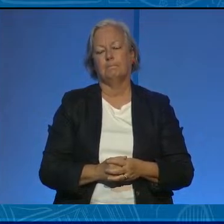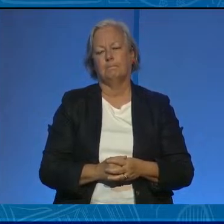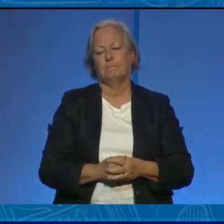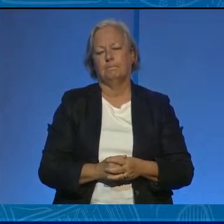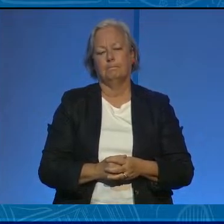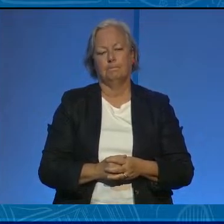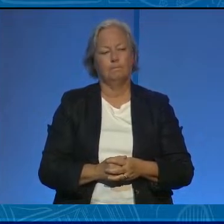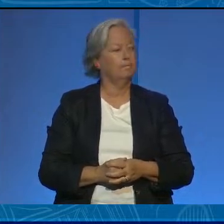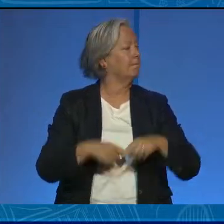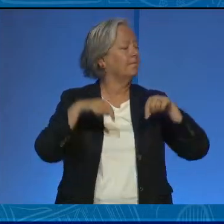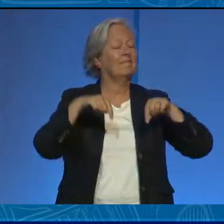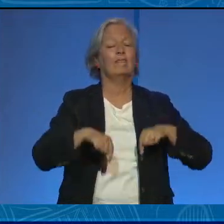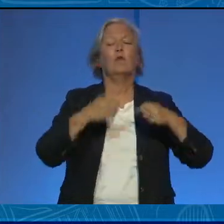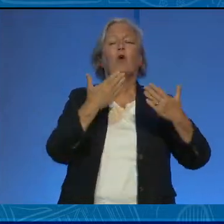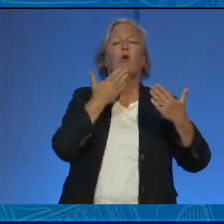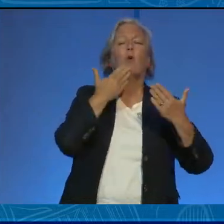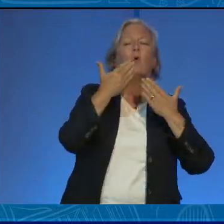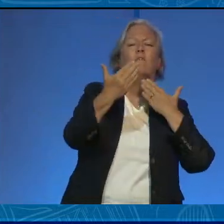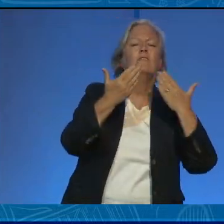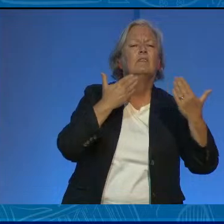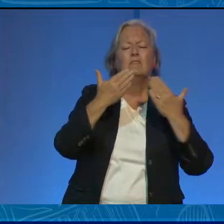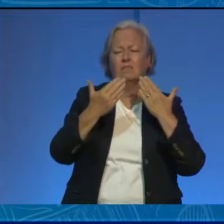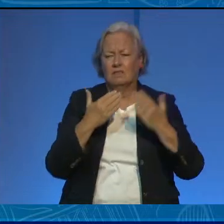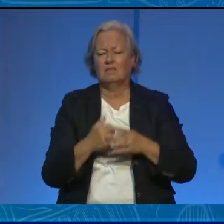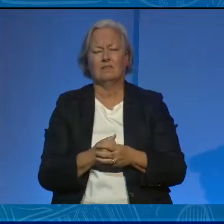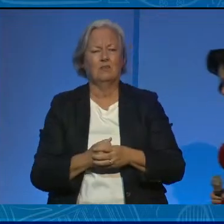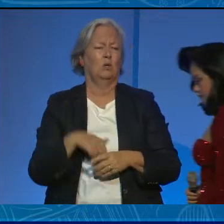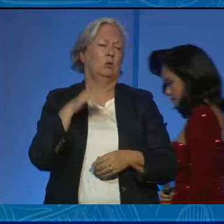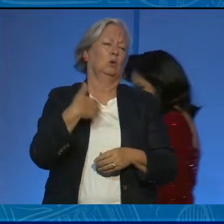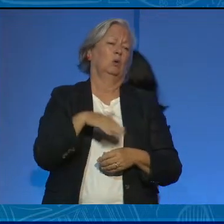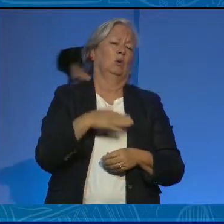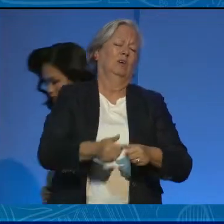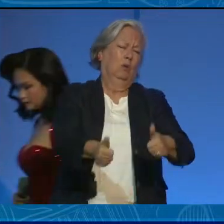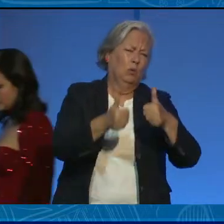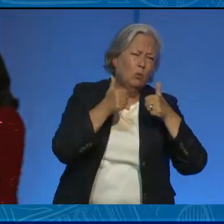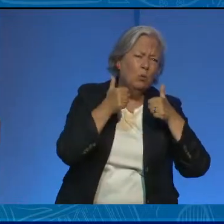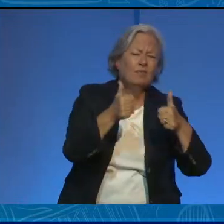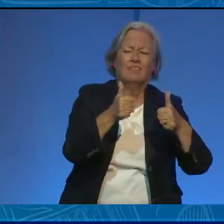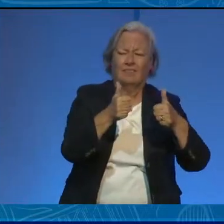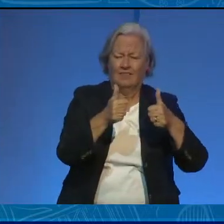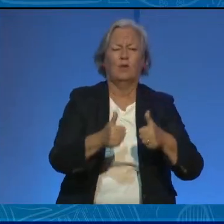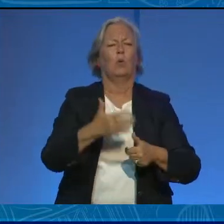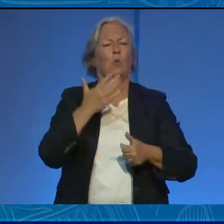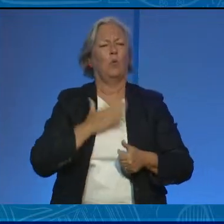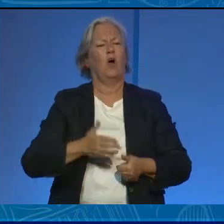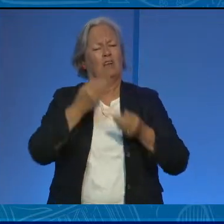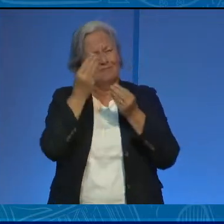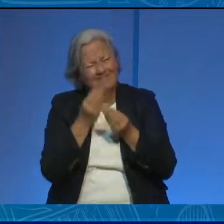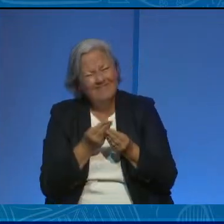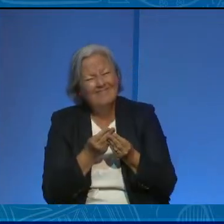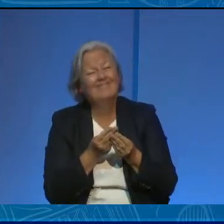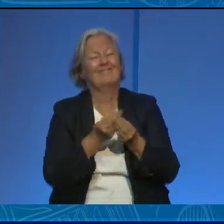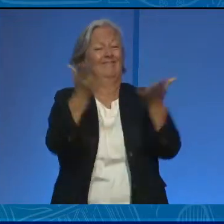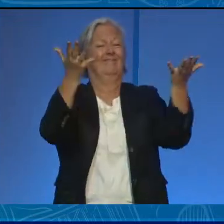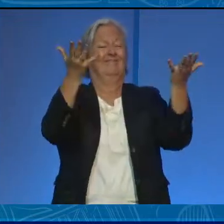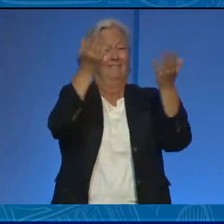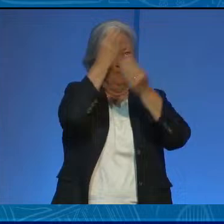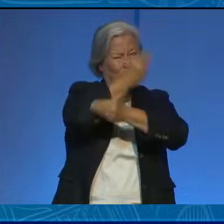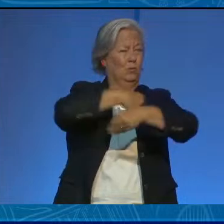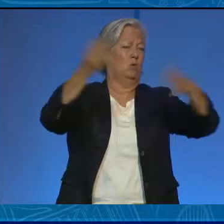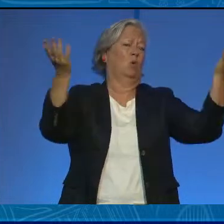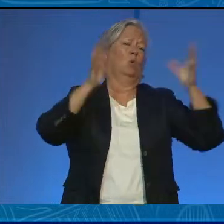This conference presents us with a grand opportunity to send a powerful message to the world.